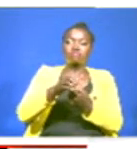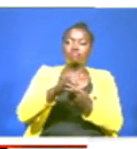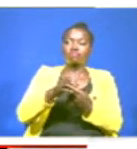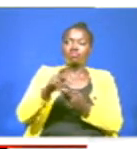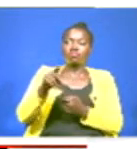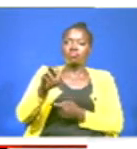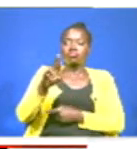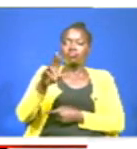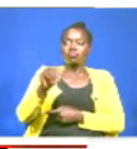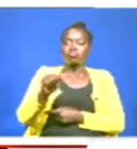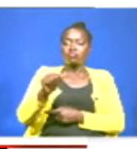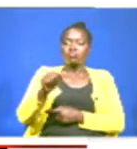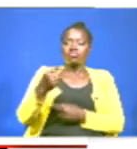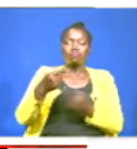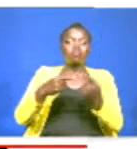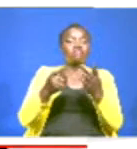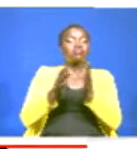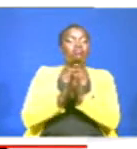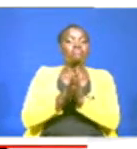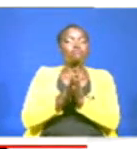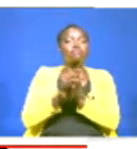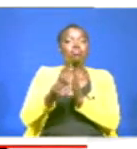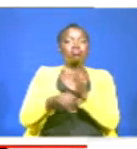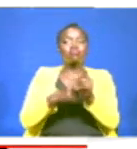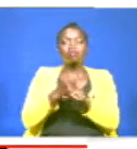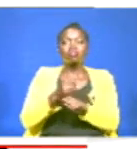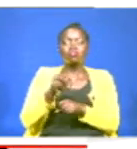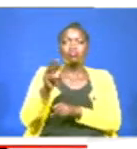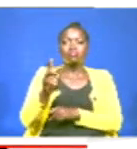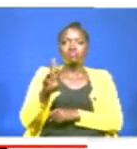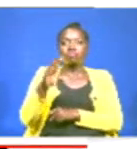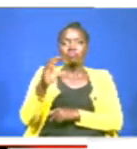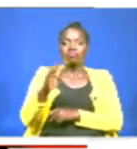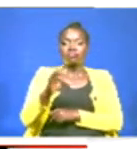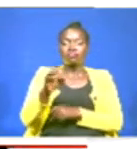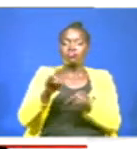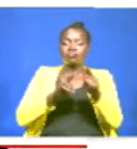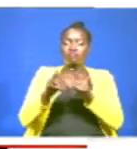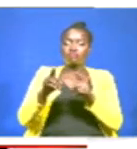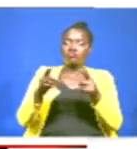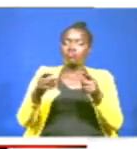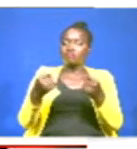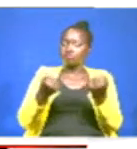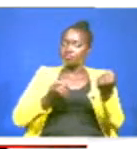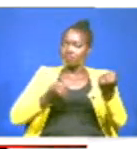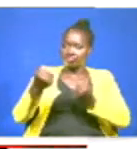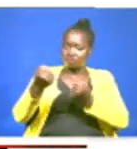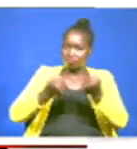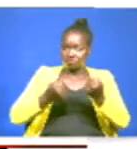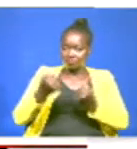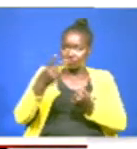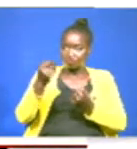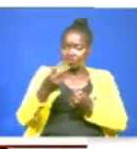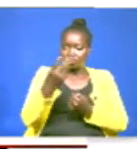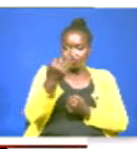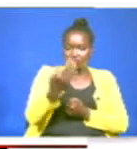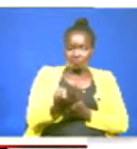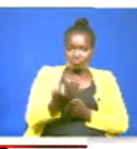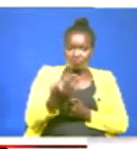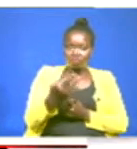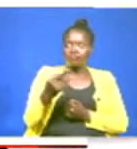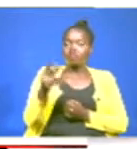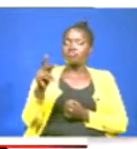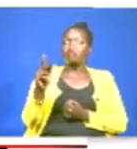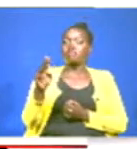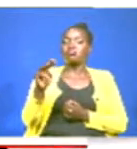be the star attractions at this year's WRC Safari Rally, which marks the highlight of the 2023 Kenya Motorsports calendar.